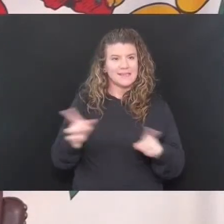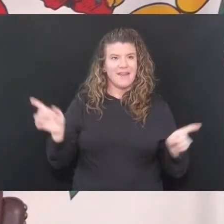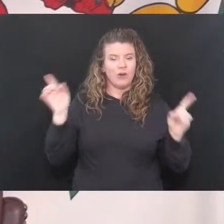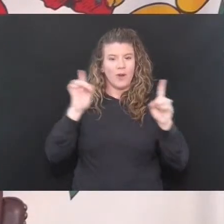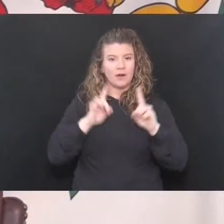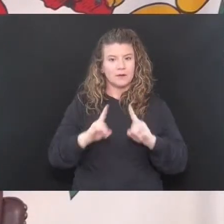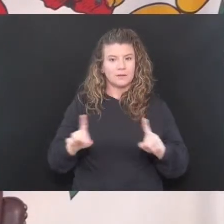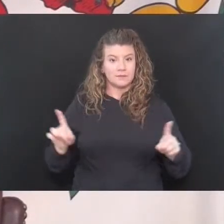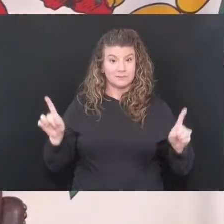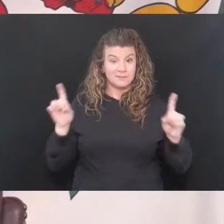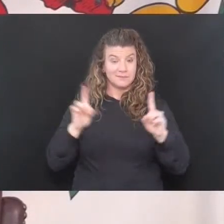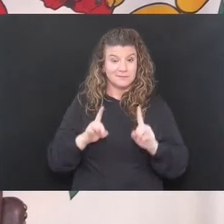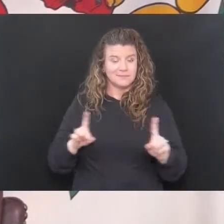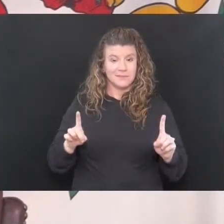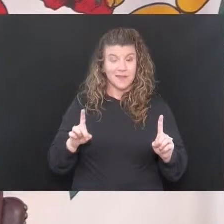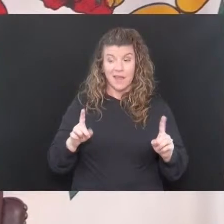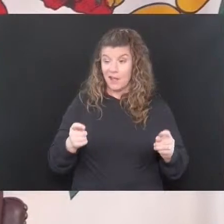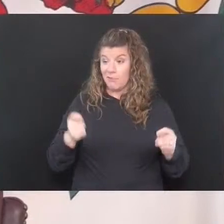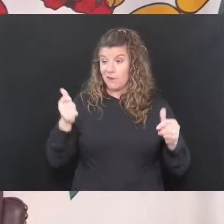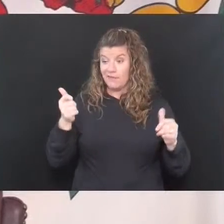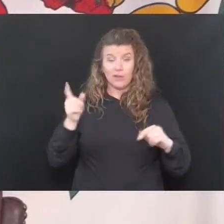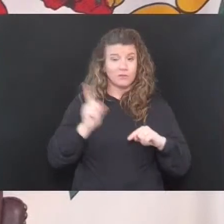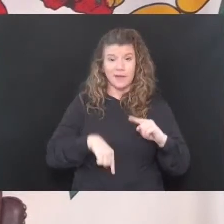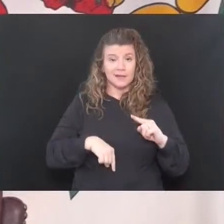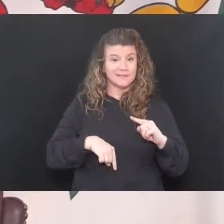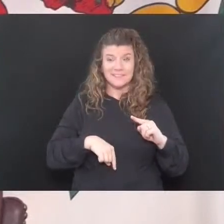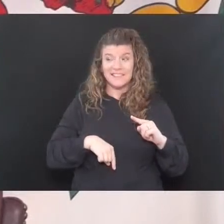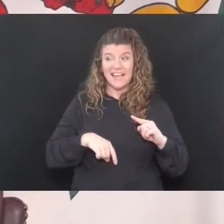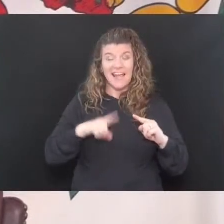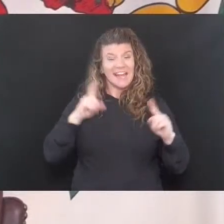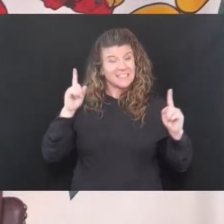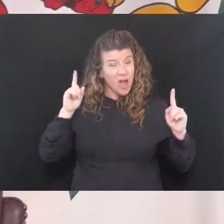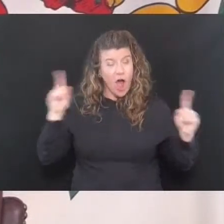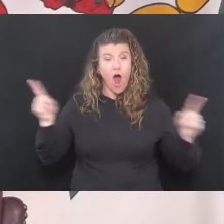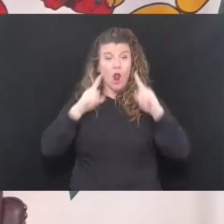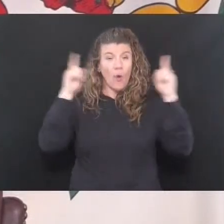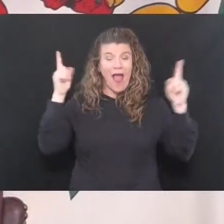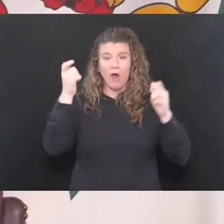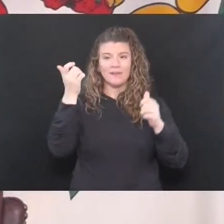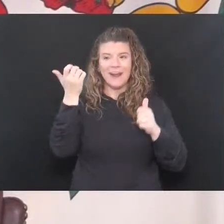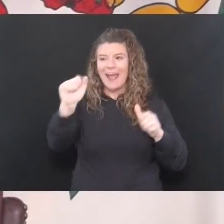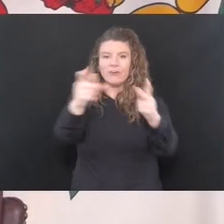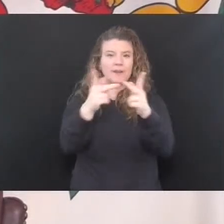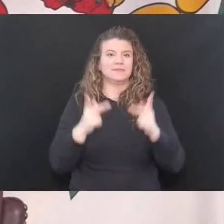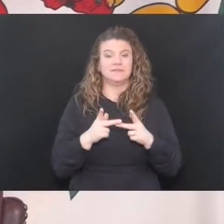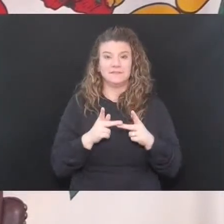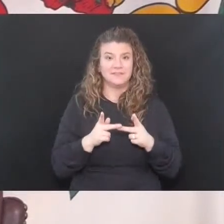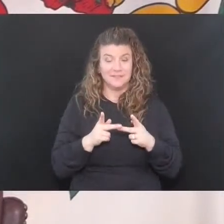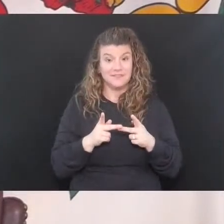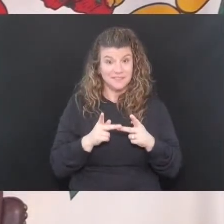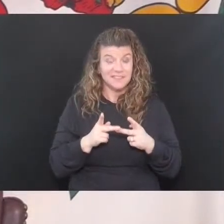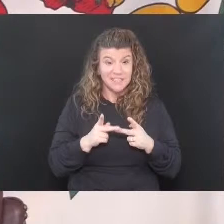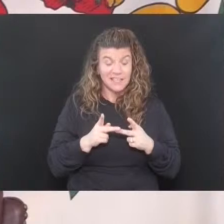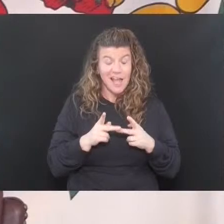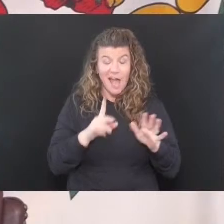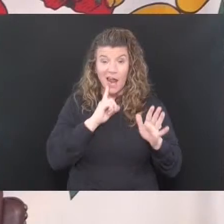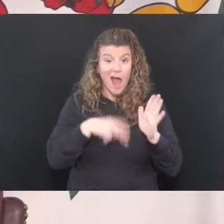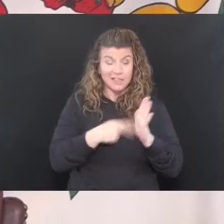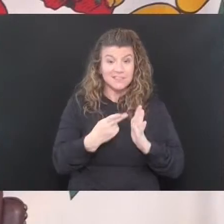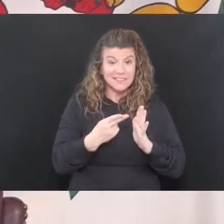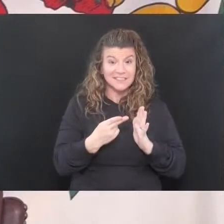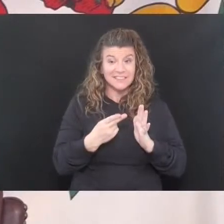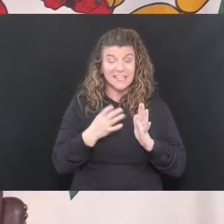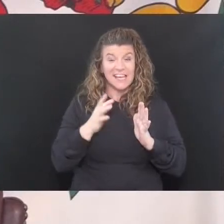everywhere, and you can't get rid of it. It's all around you everywhere you go. And literally, in